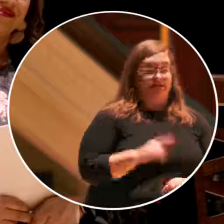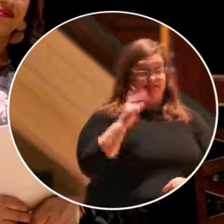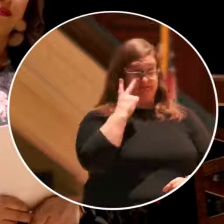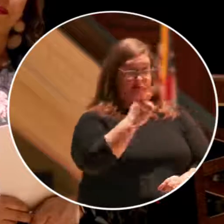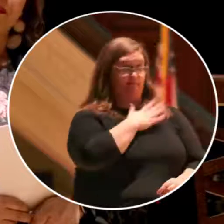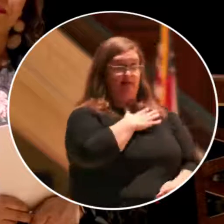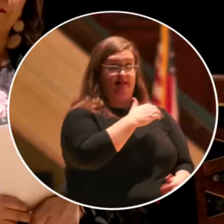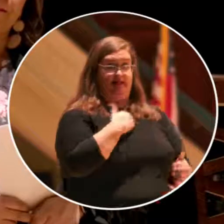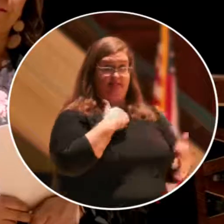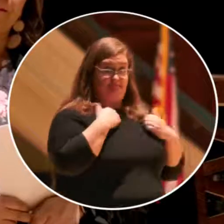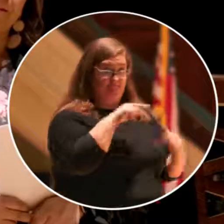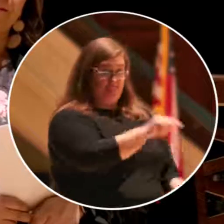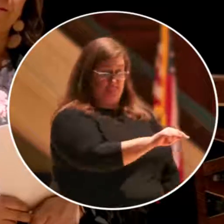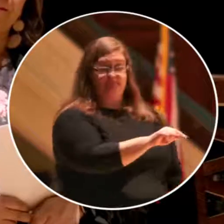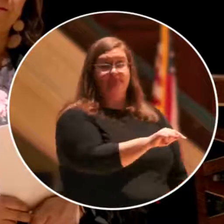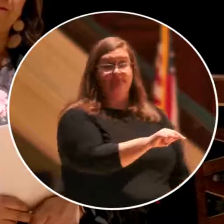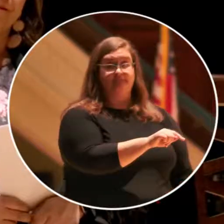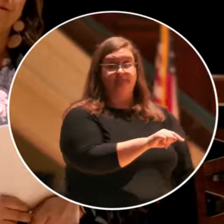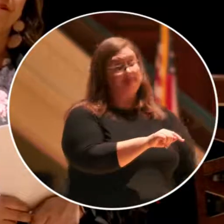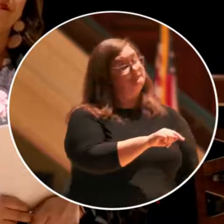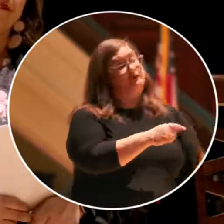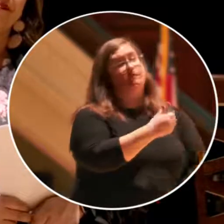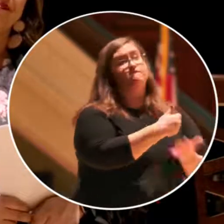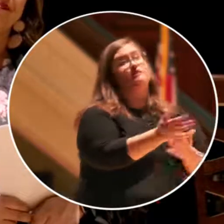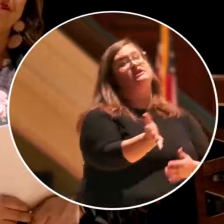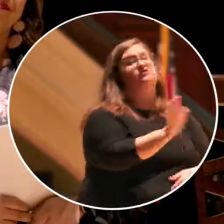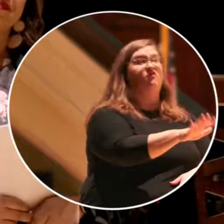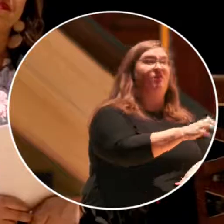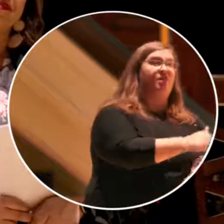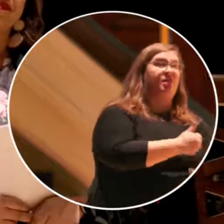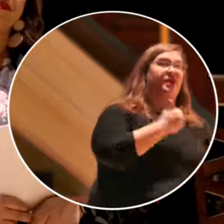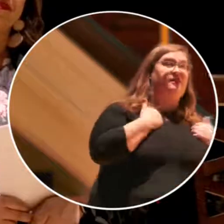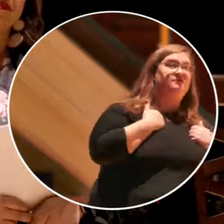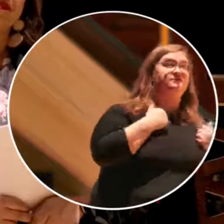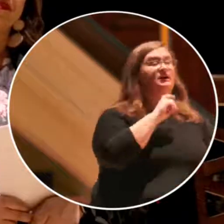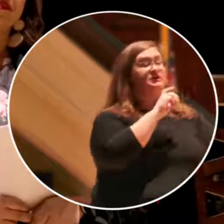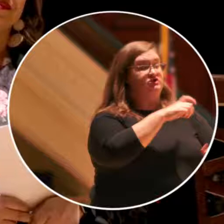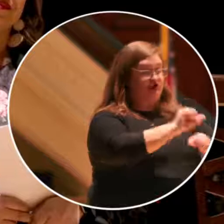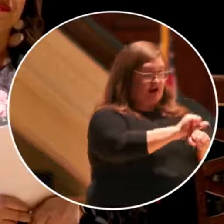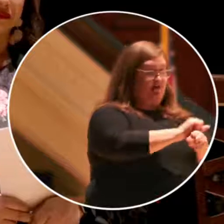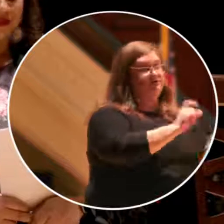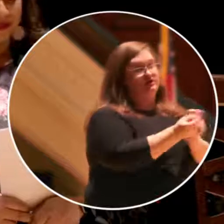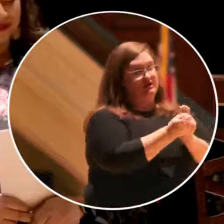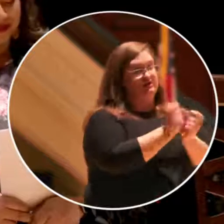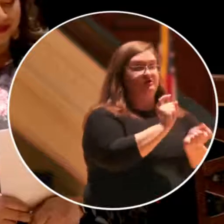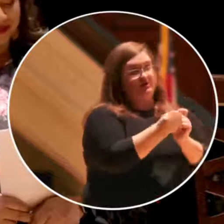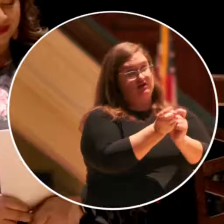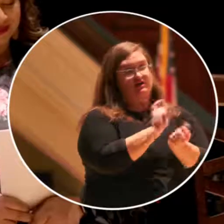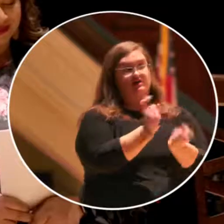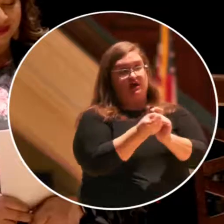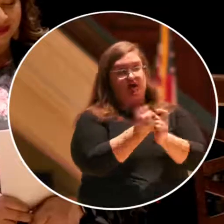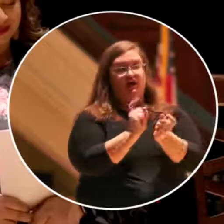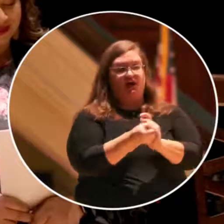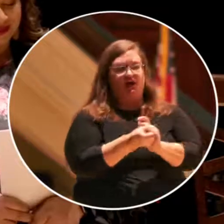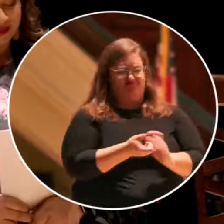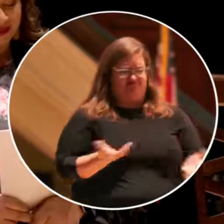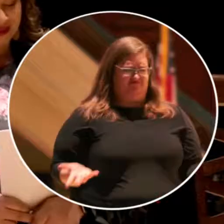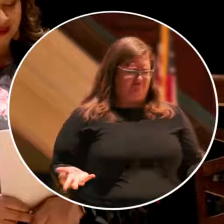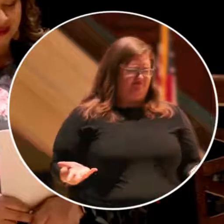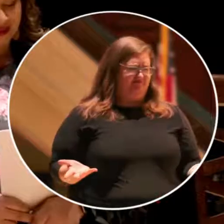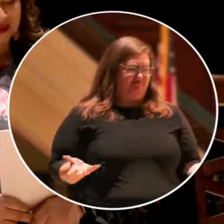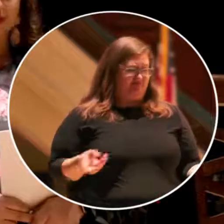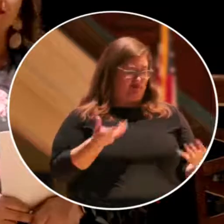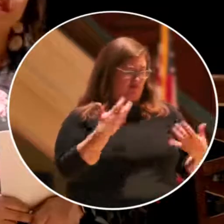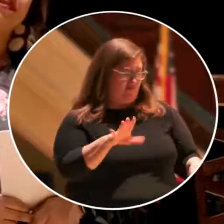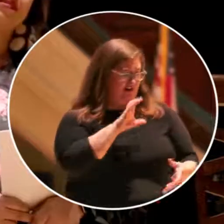reverse, wasting my life and changing jobs frequently. She despaired that I did not seem to want